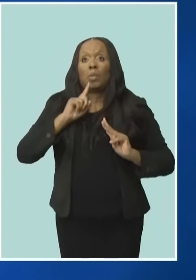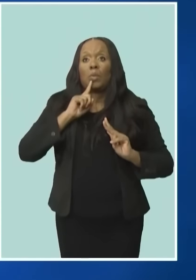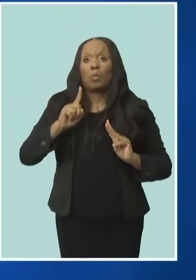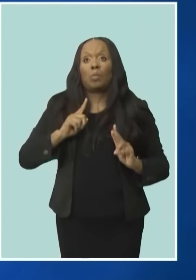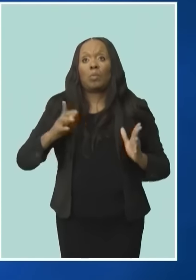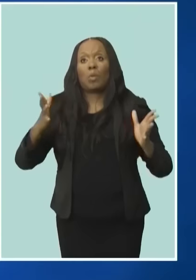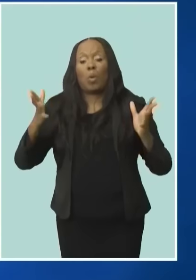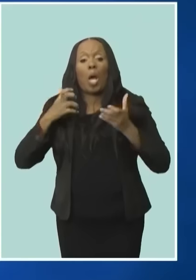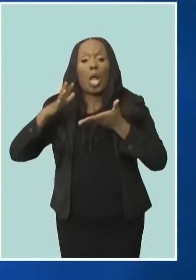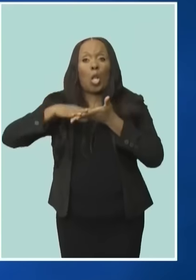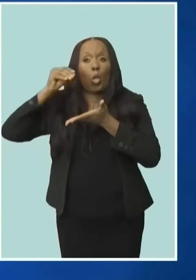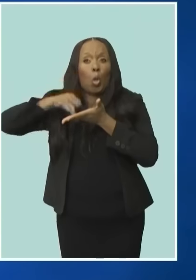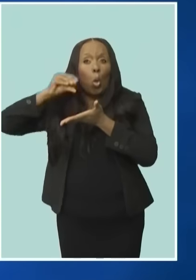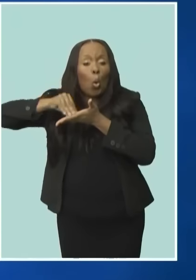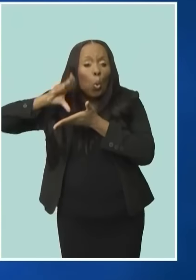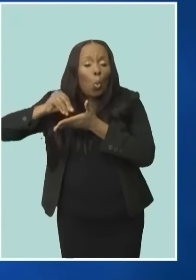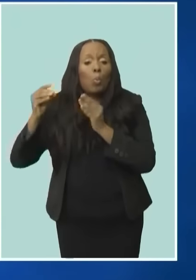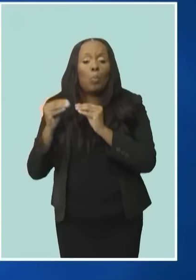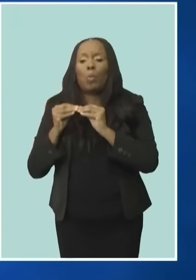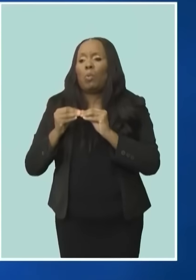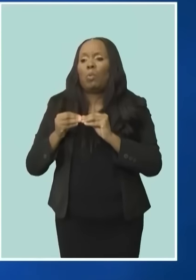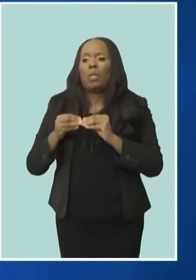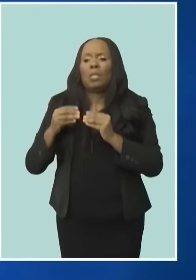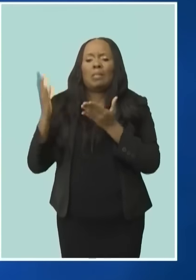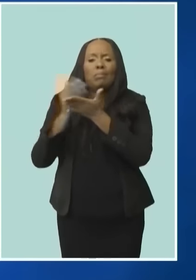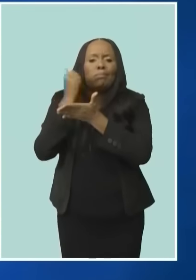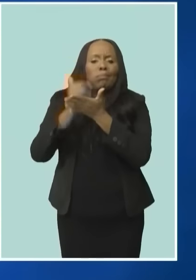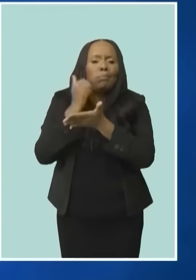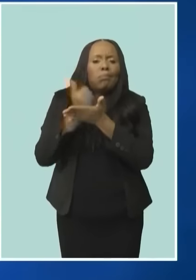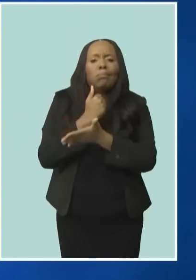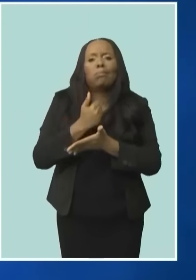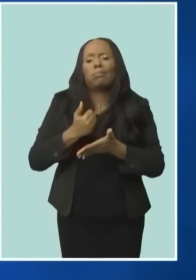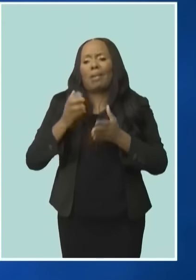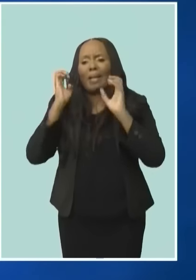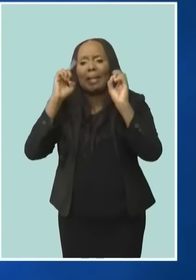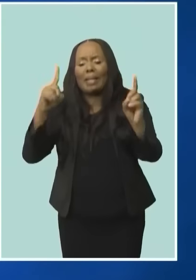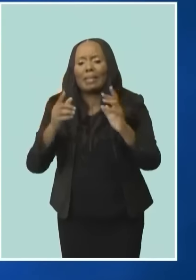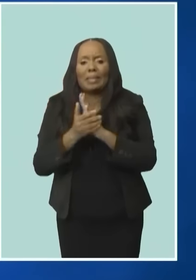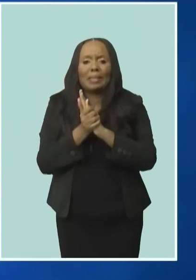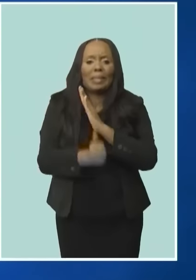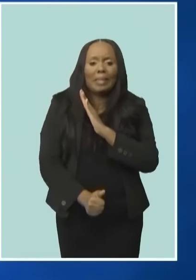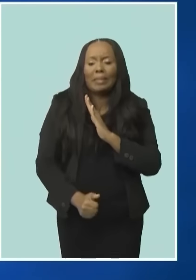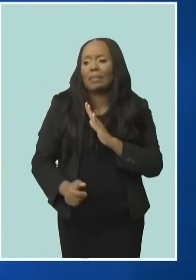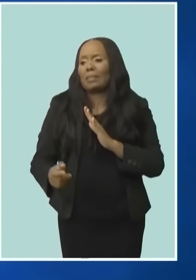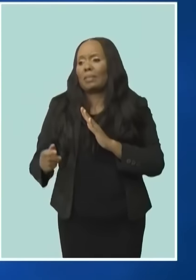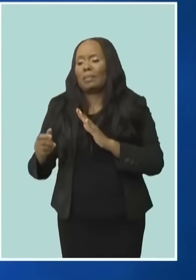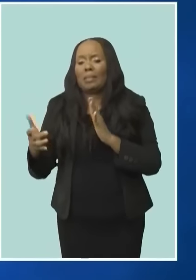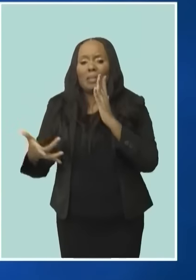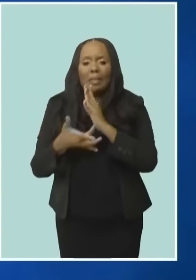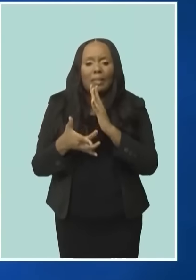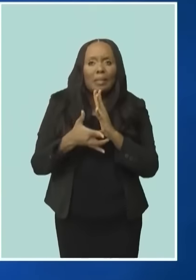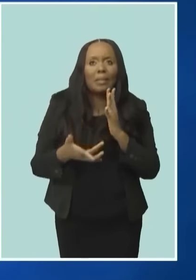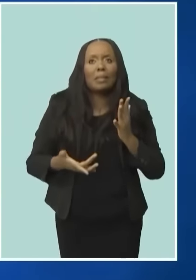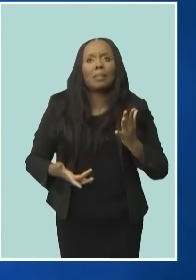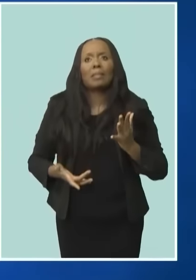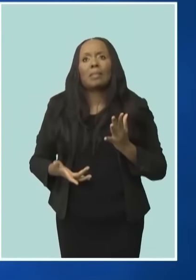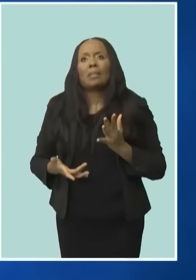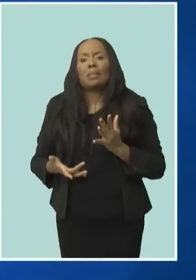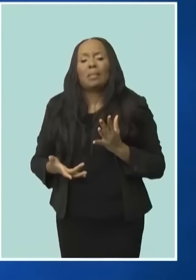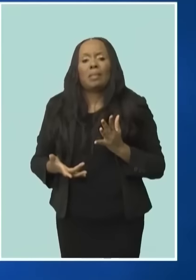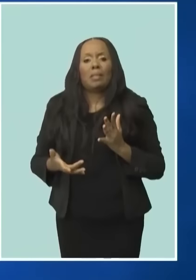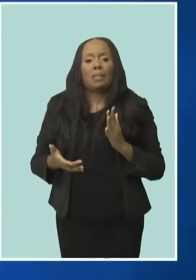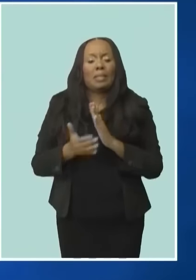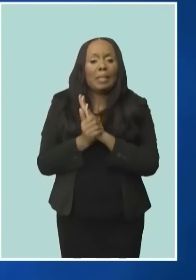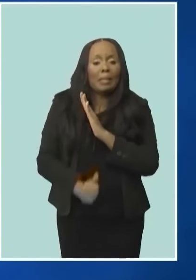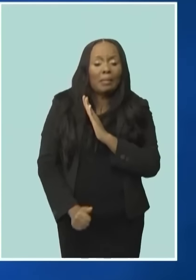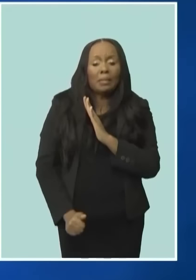as individuals, whether it is in education, skills training, whether it's in technology, whether it's in vocational education,